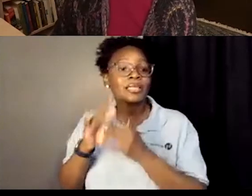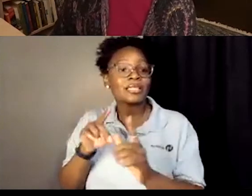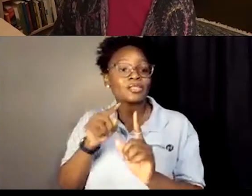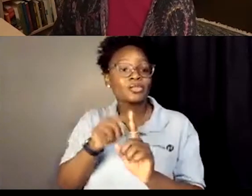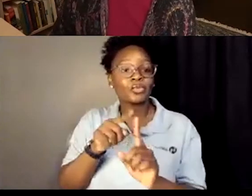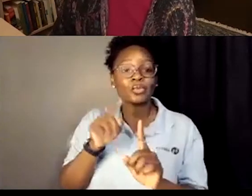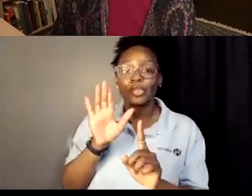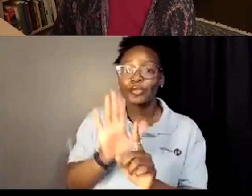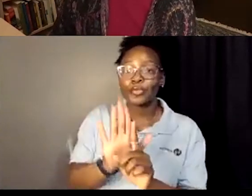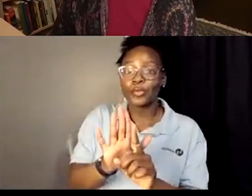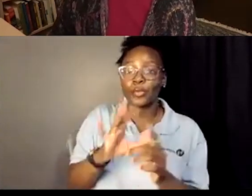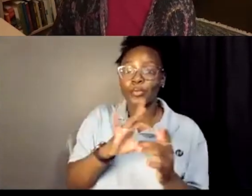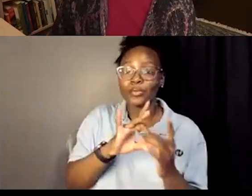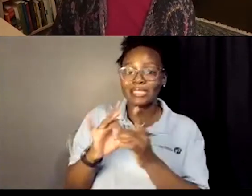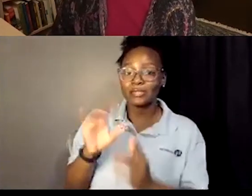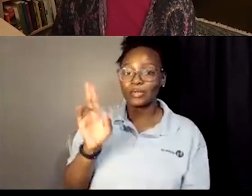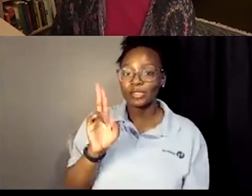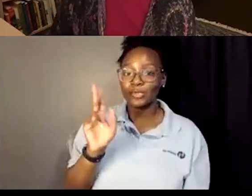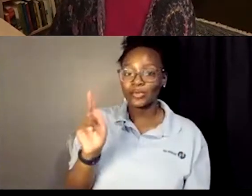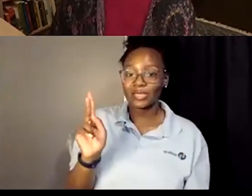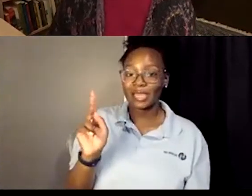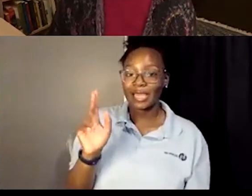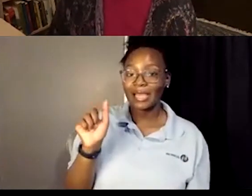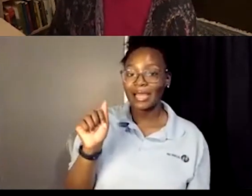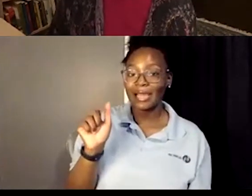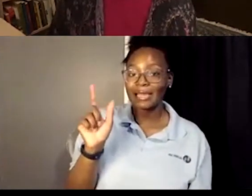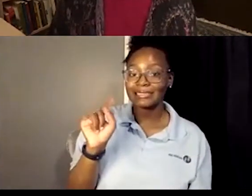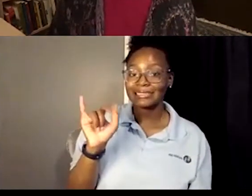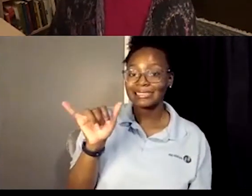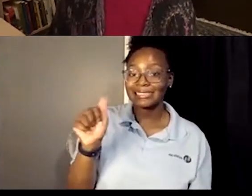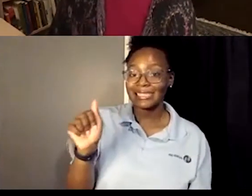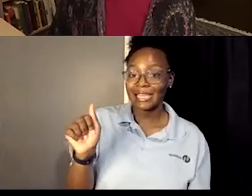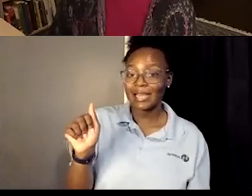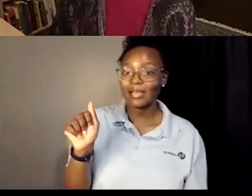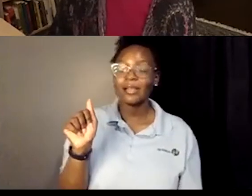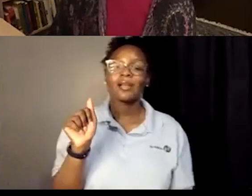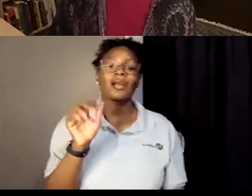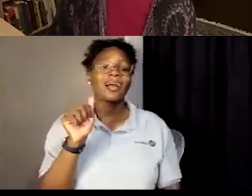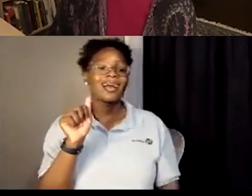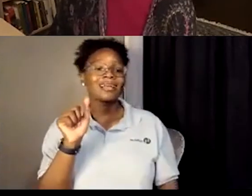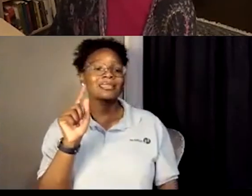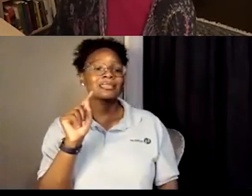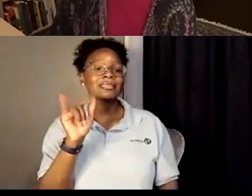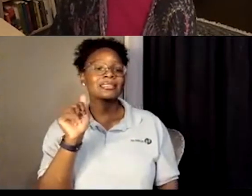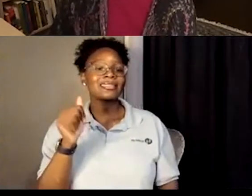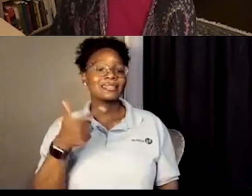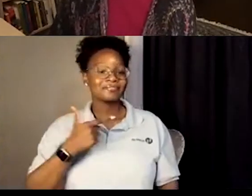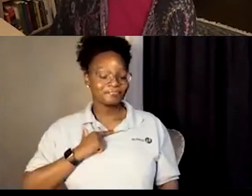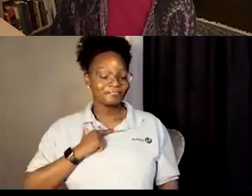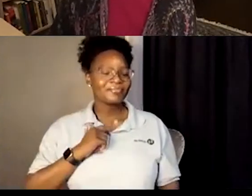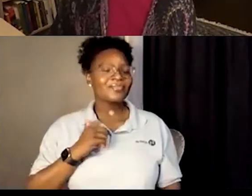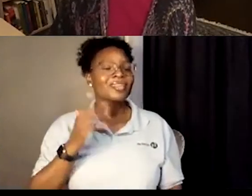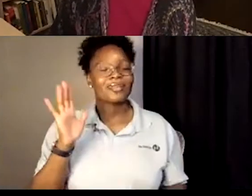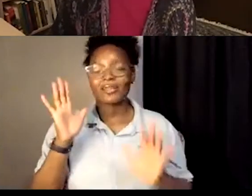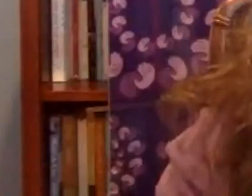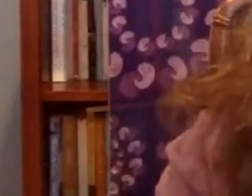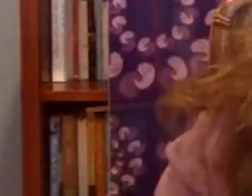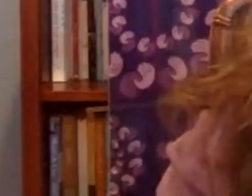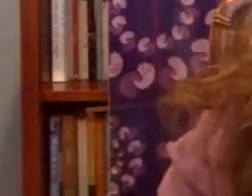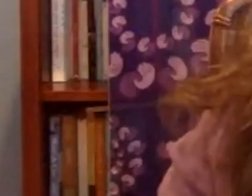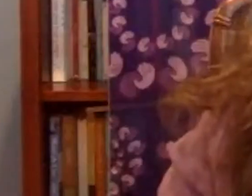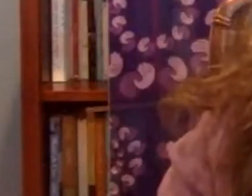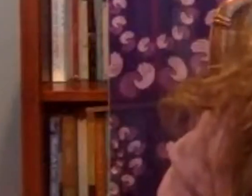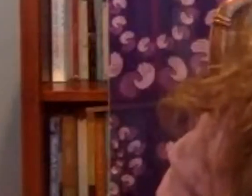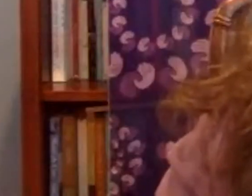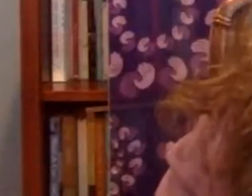that went for you. My God, it was awesome. It was our first in-person screenings when we came to the UK. We had